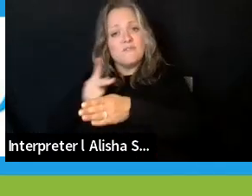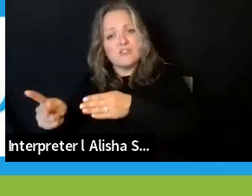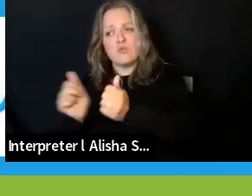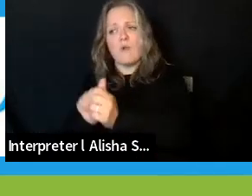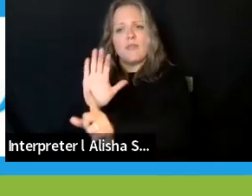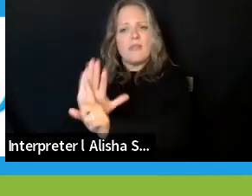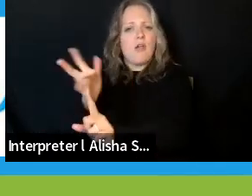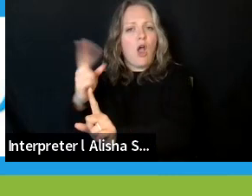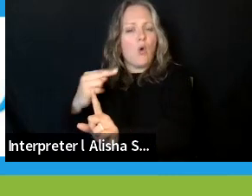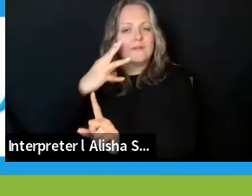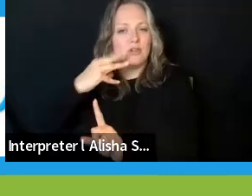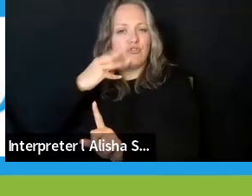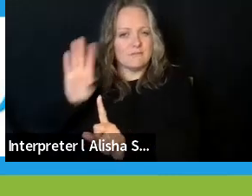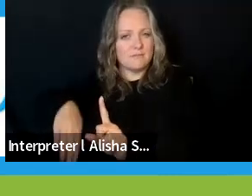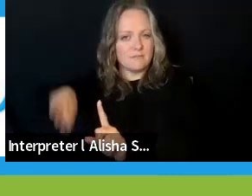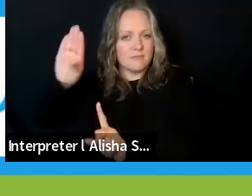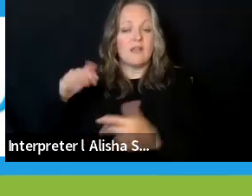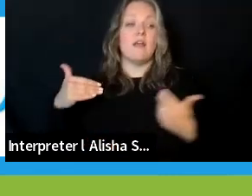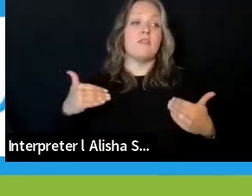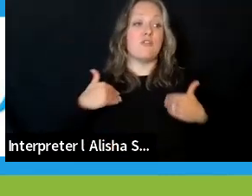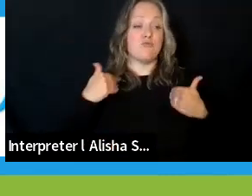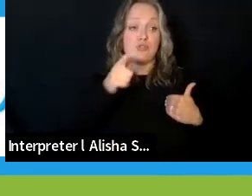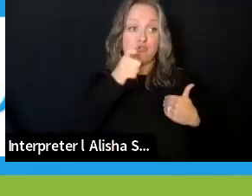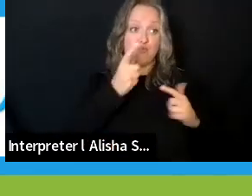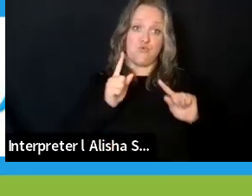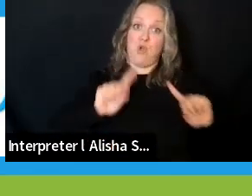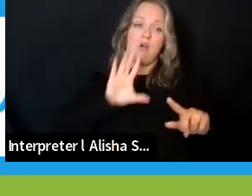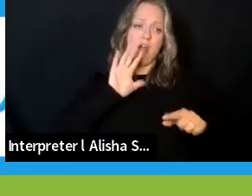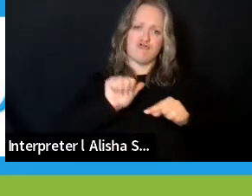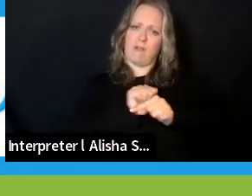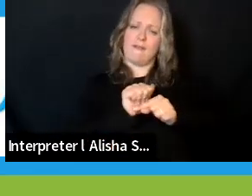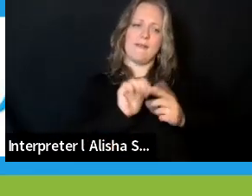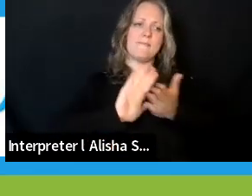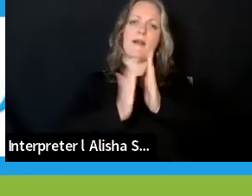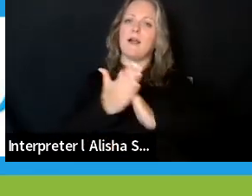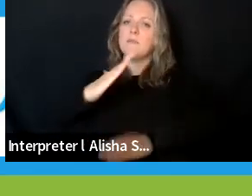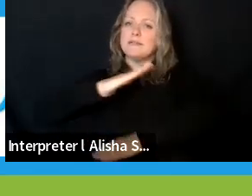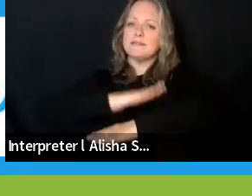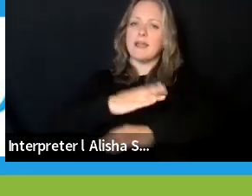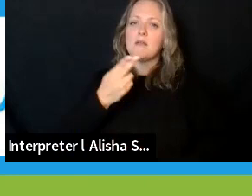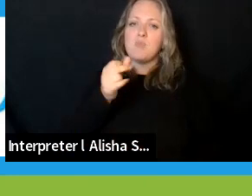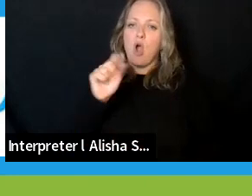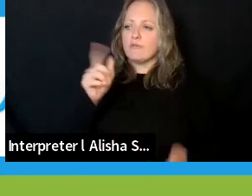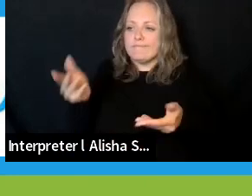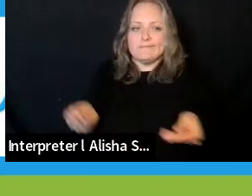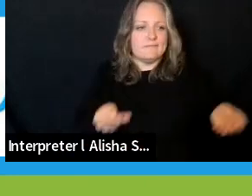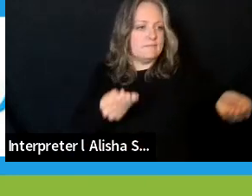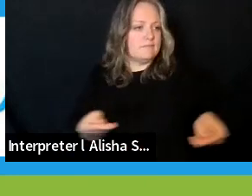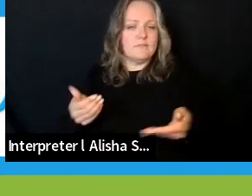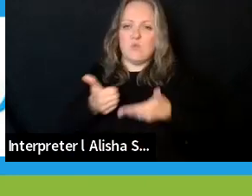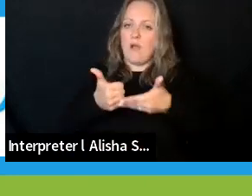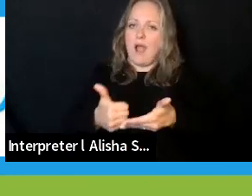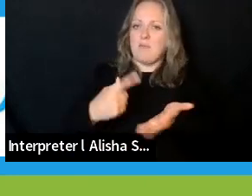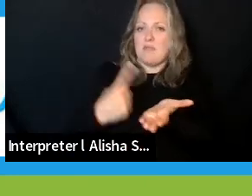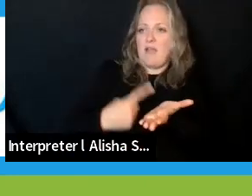expertise. The youth who have been trained in Youth Thrive will function as table hosts during the cafe to help facilitate